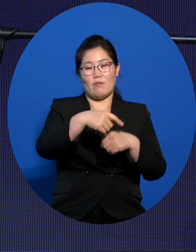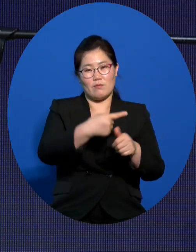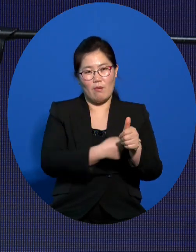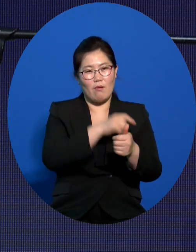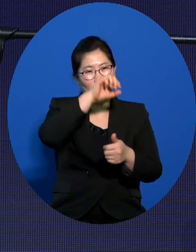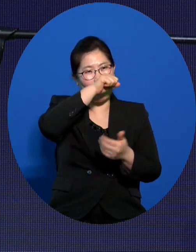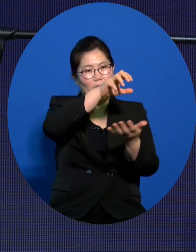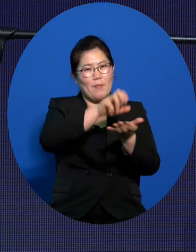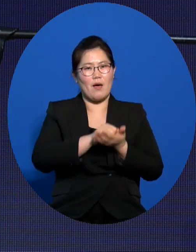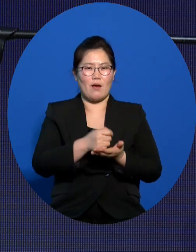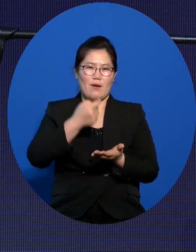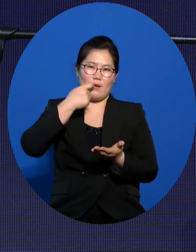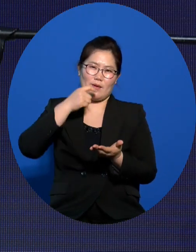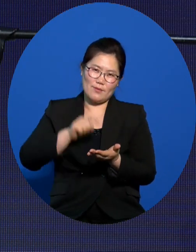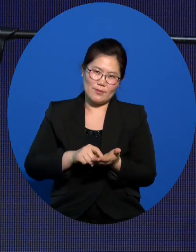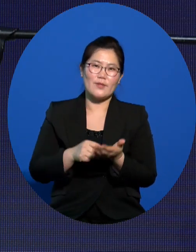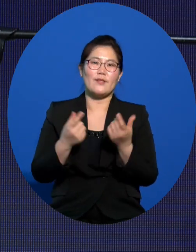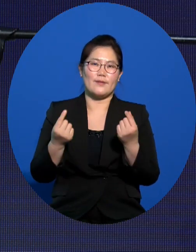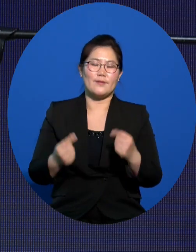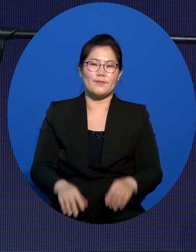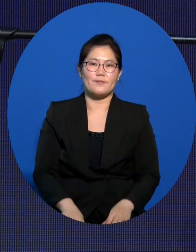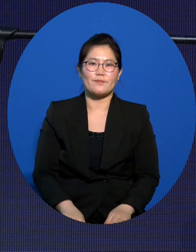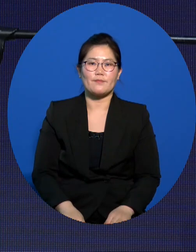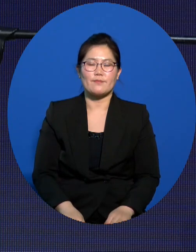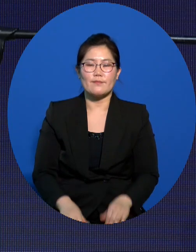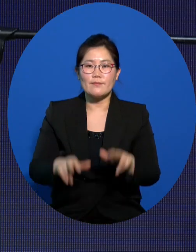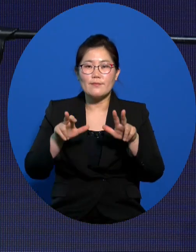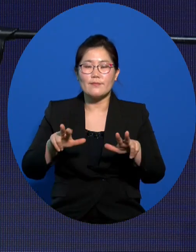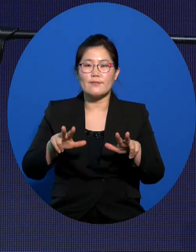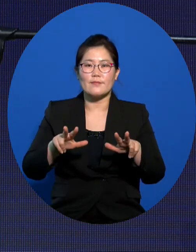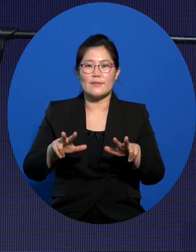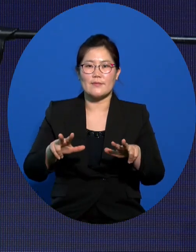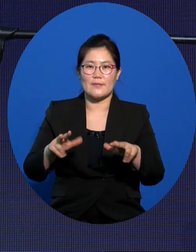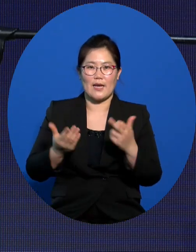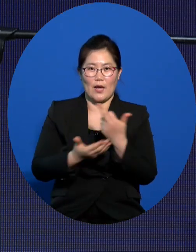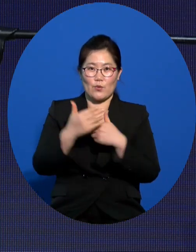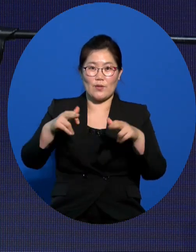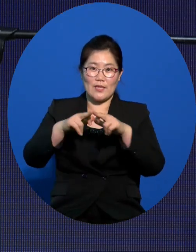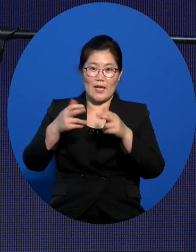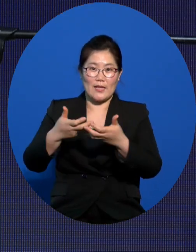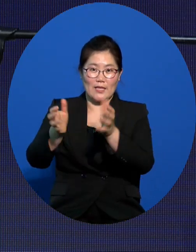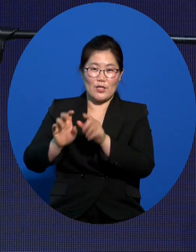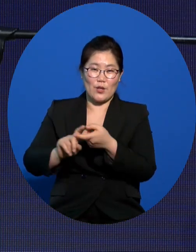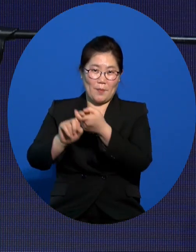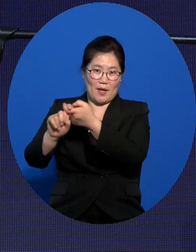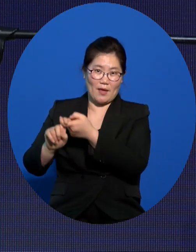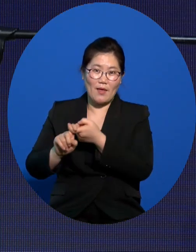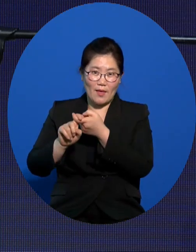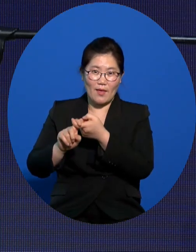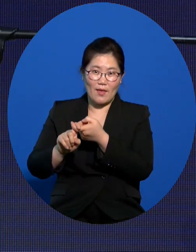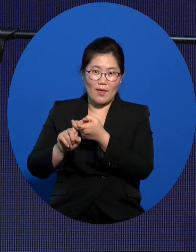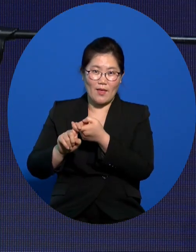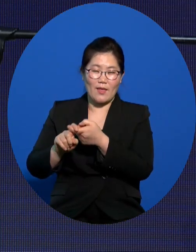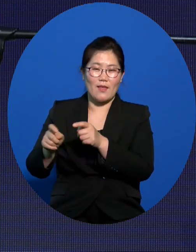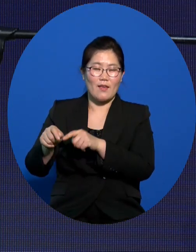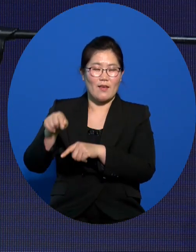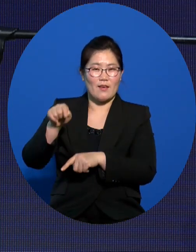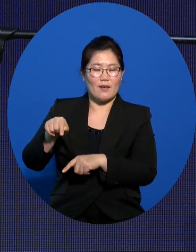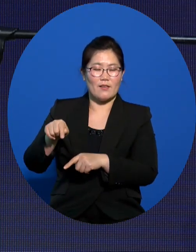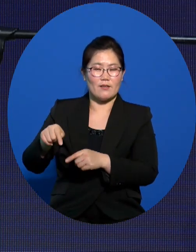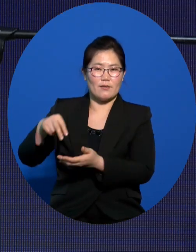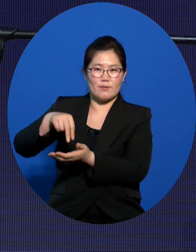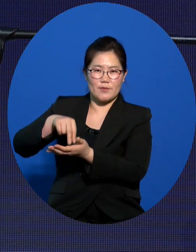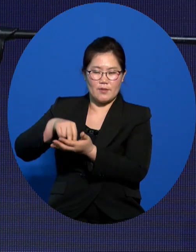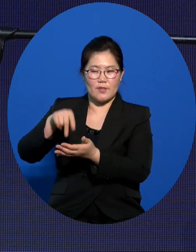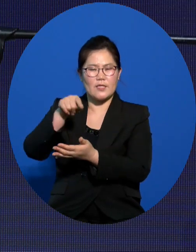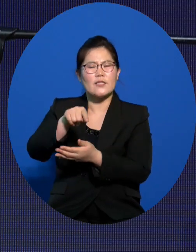then we can actually prevent such conflicts of interest and we can secure the budget in